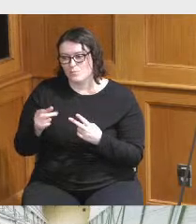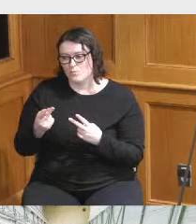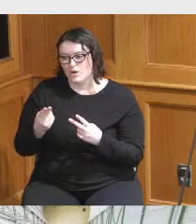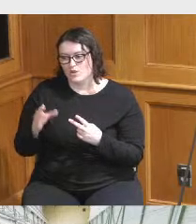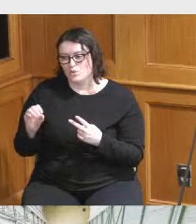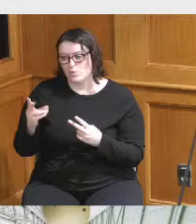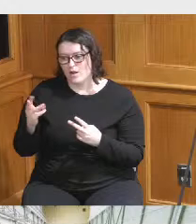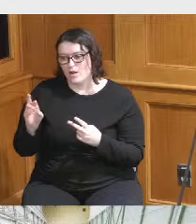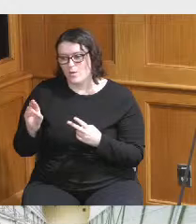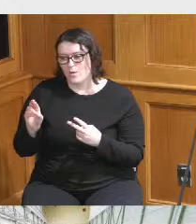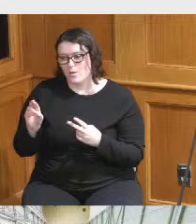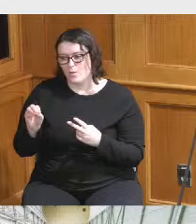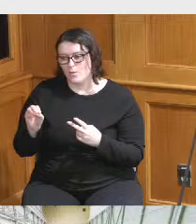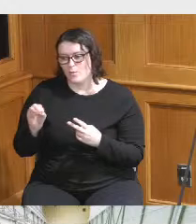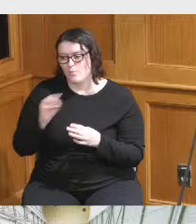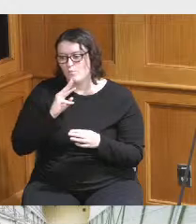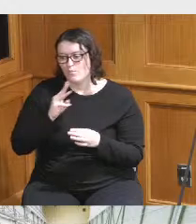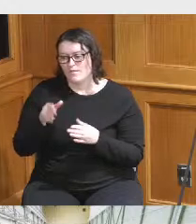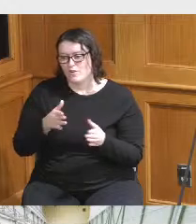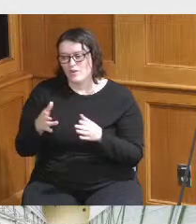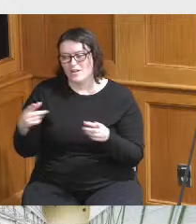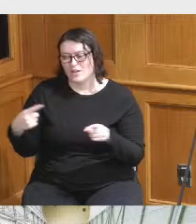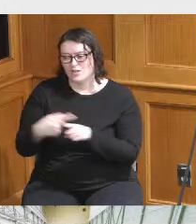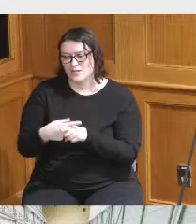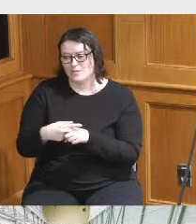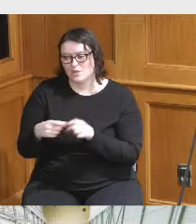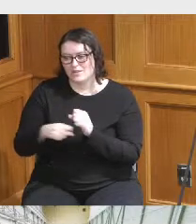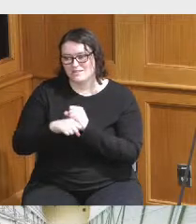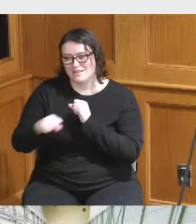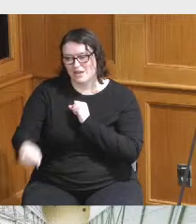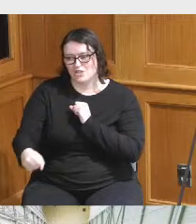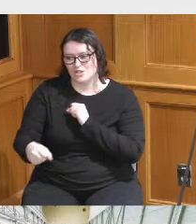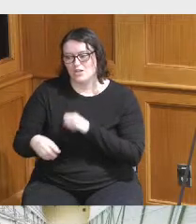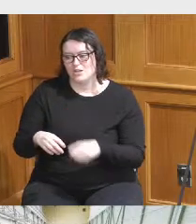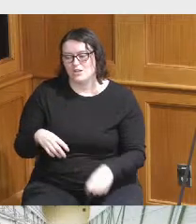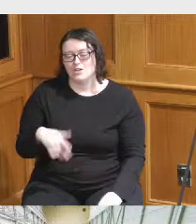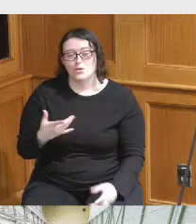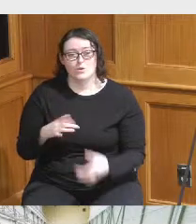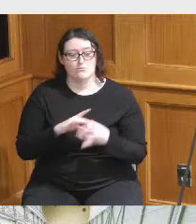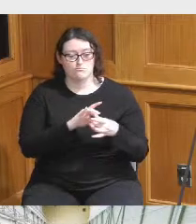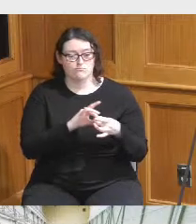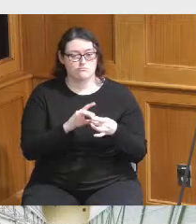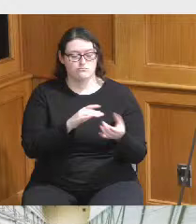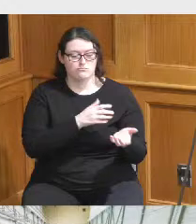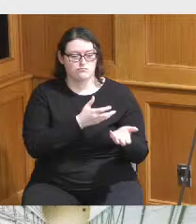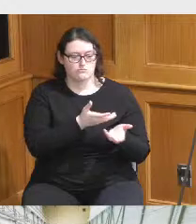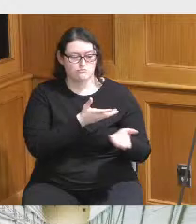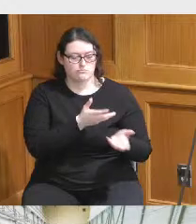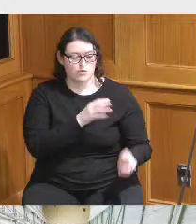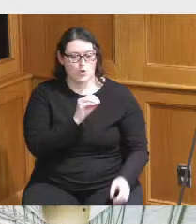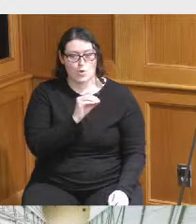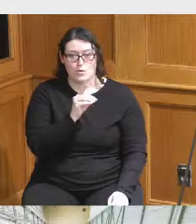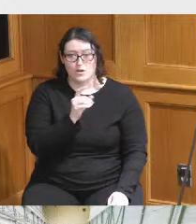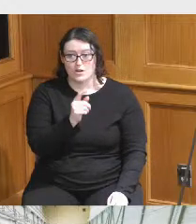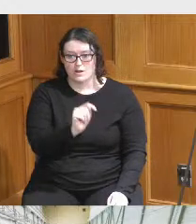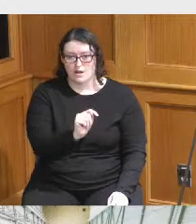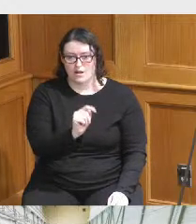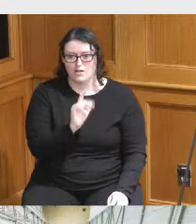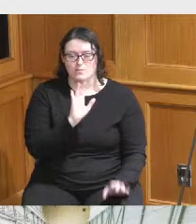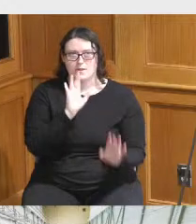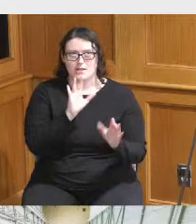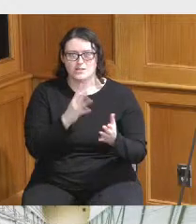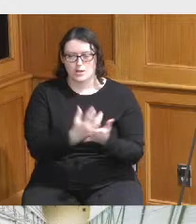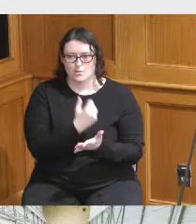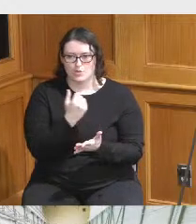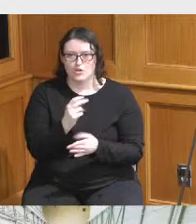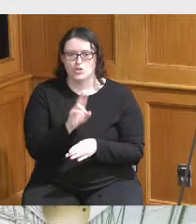Extension. The commissioners have worked closely with ODOT and are really taking a great opportunity to leverage